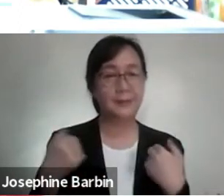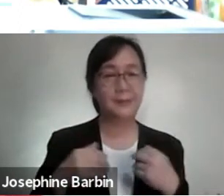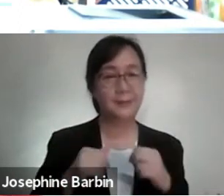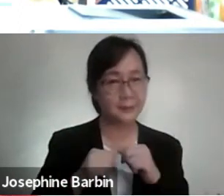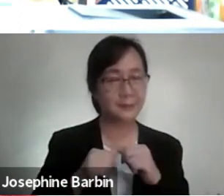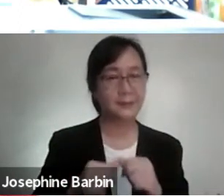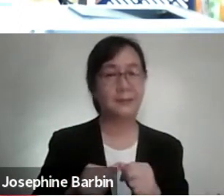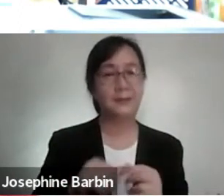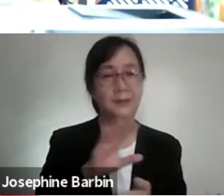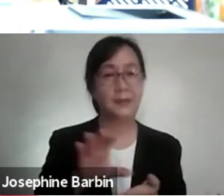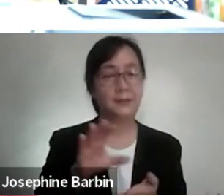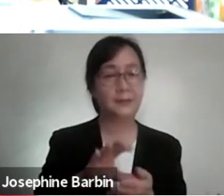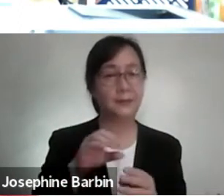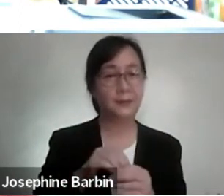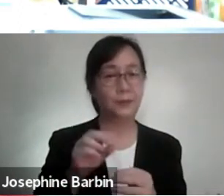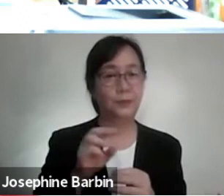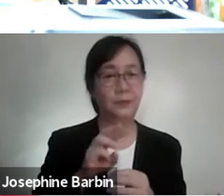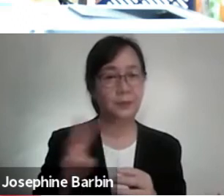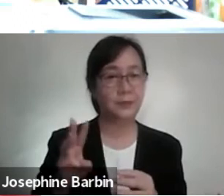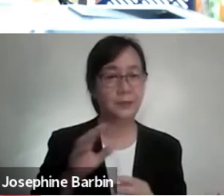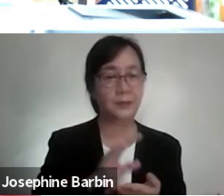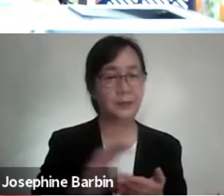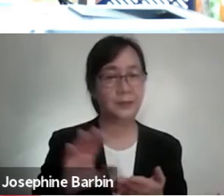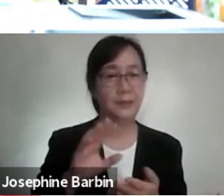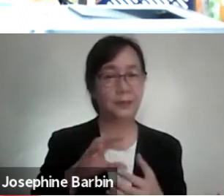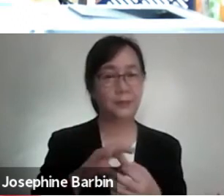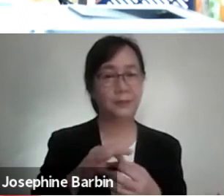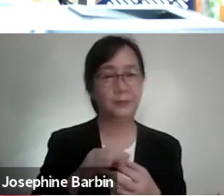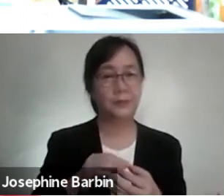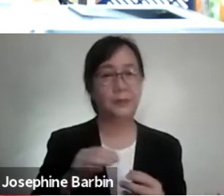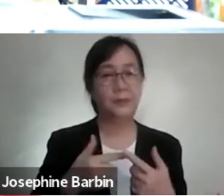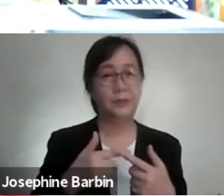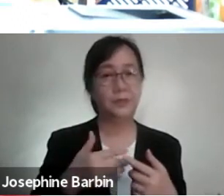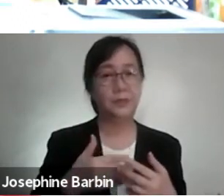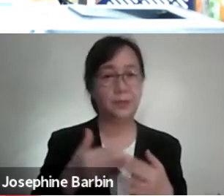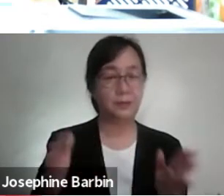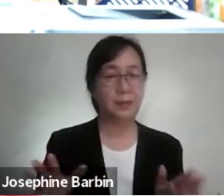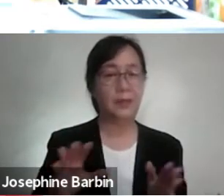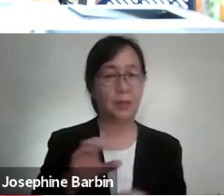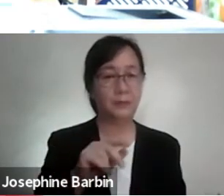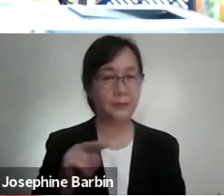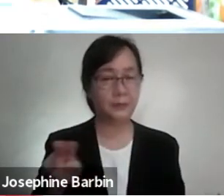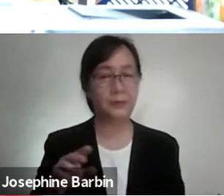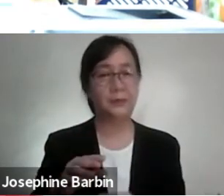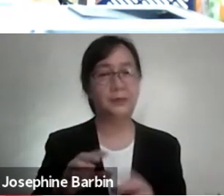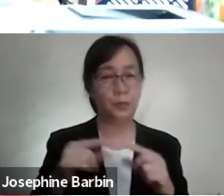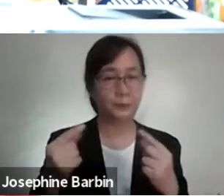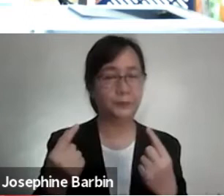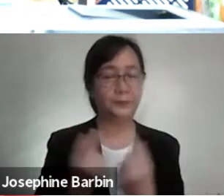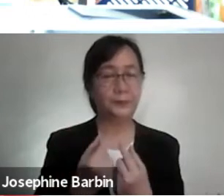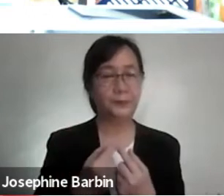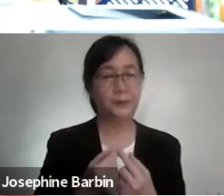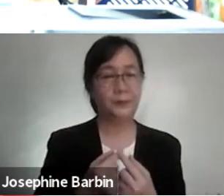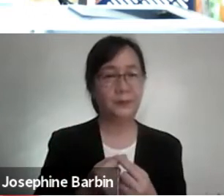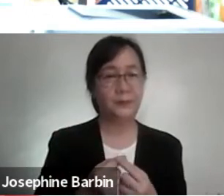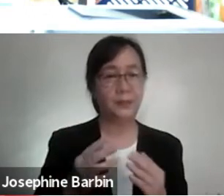Research Center at Western Sydney University and member of General Comment No. 25 Steering Group. She took the